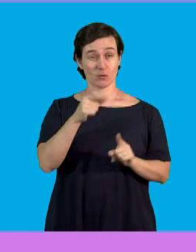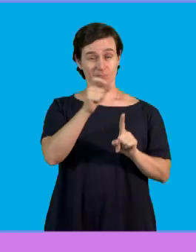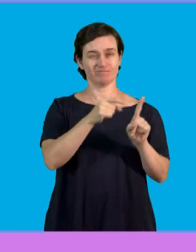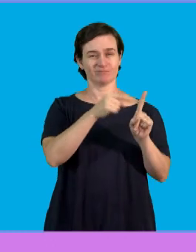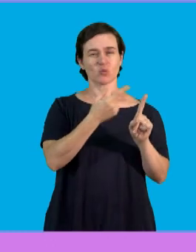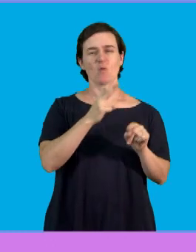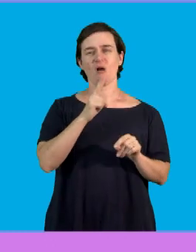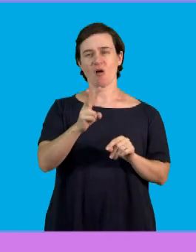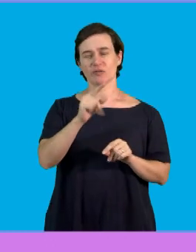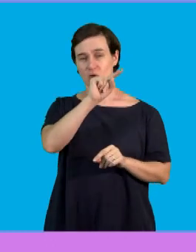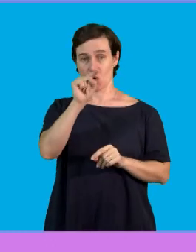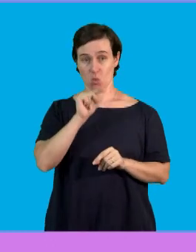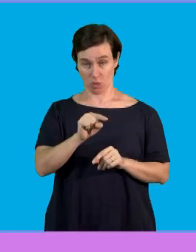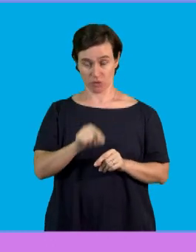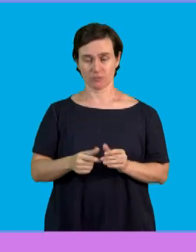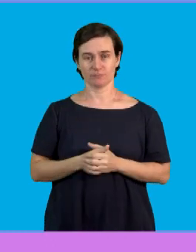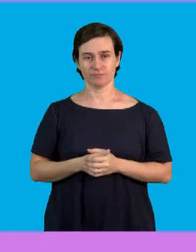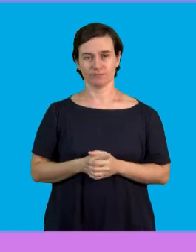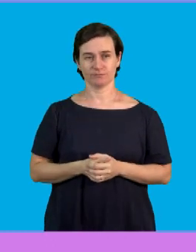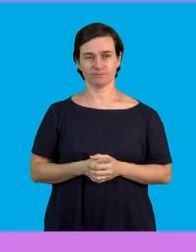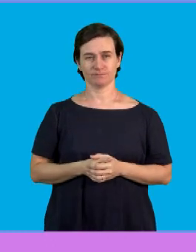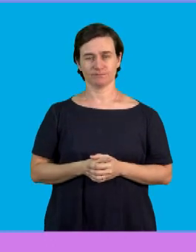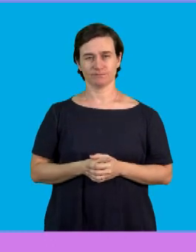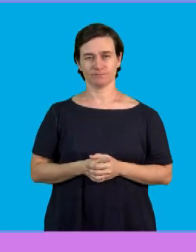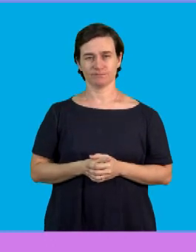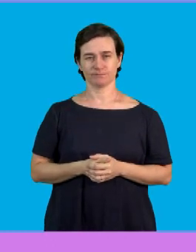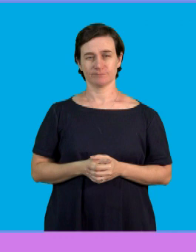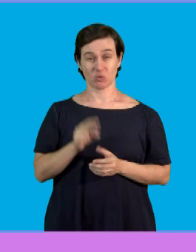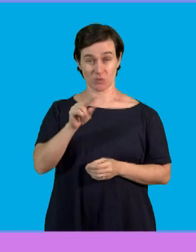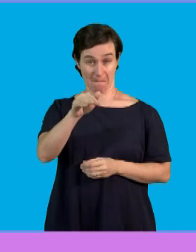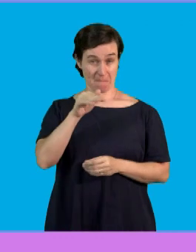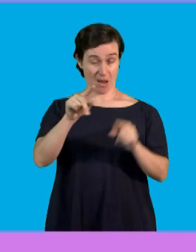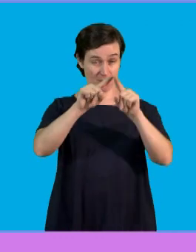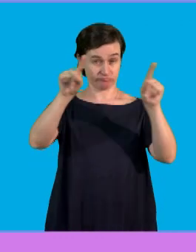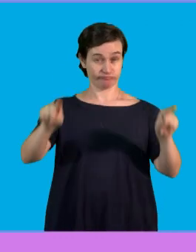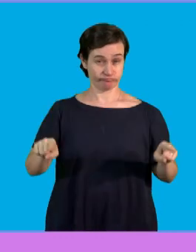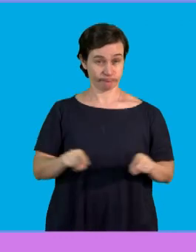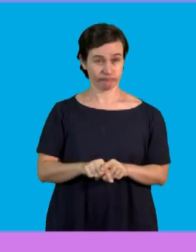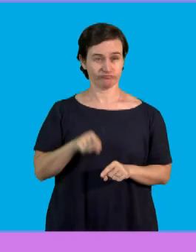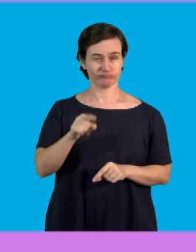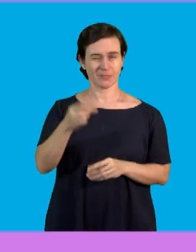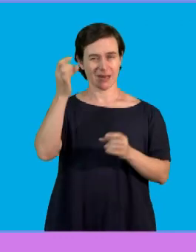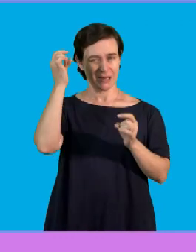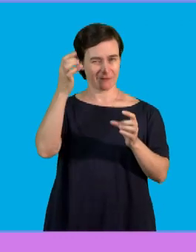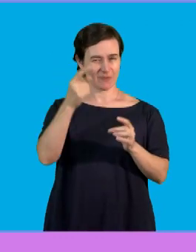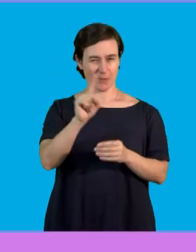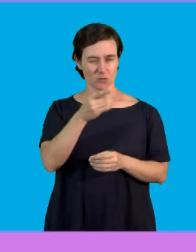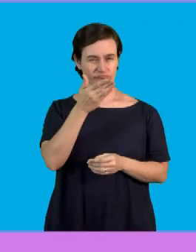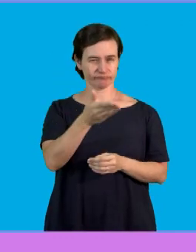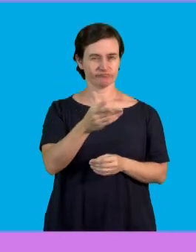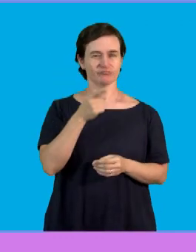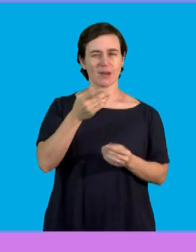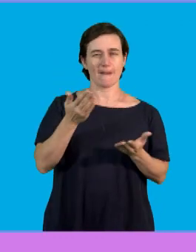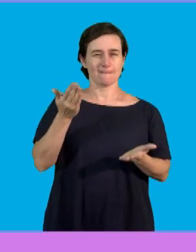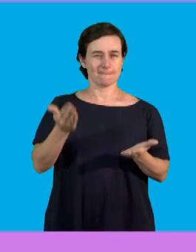the questions that follow. So now we are here. On this statement, we have our details, of which are the balance brought